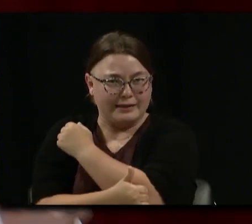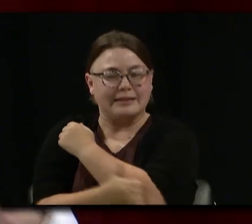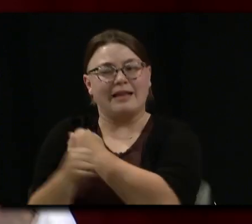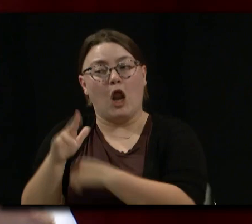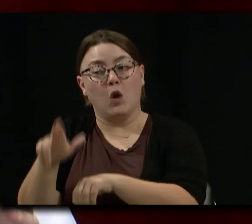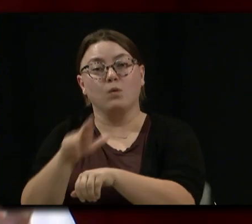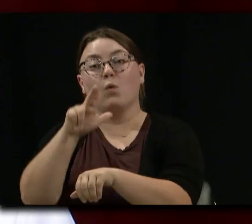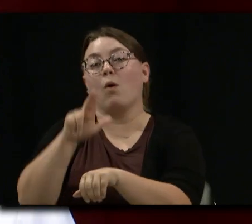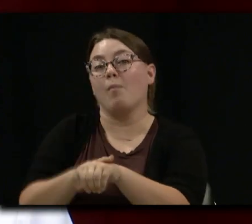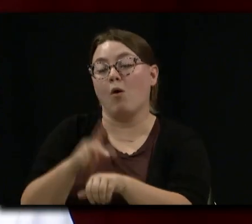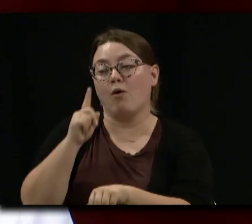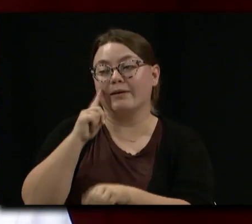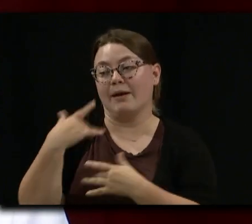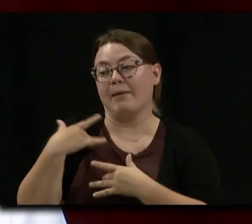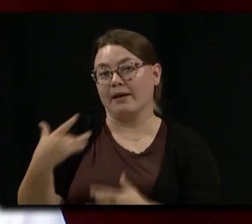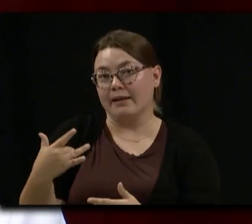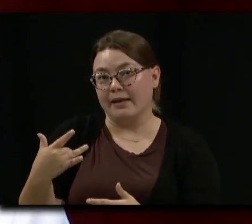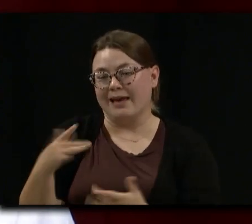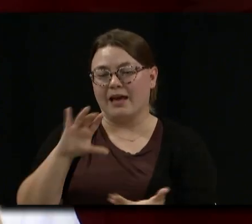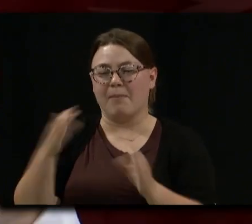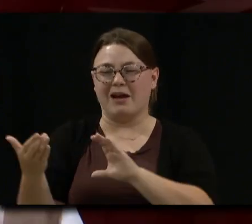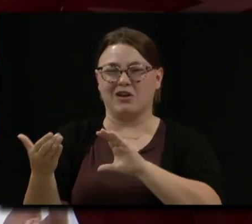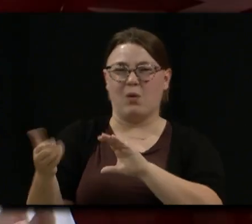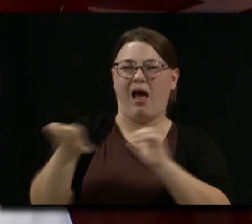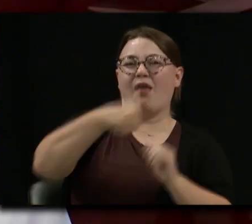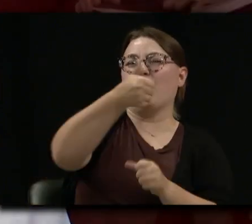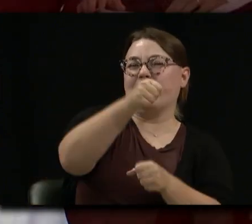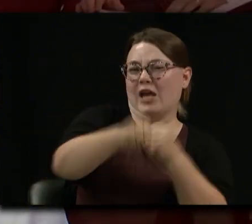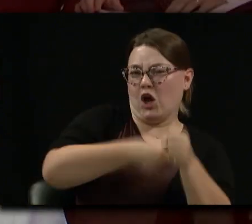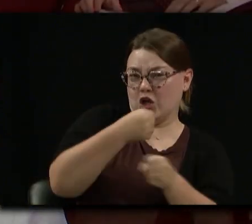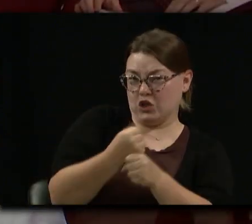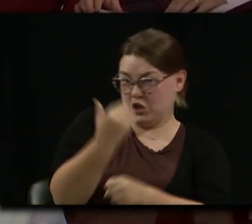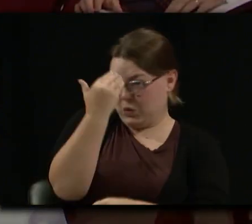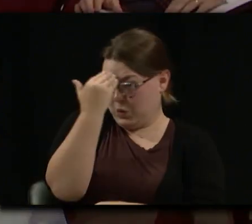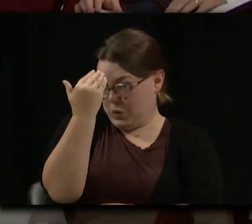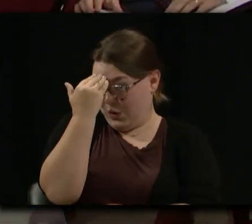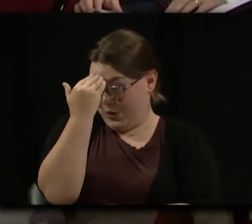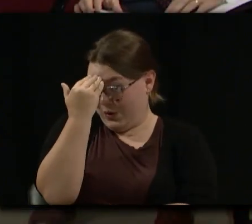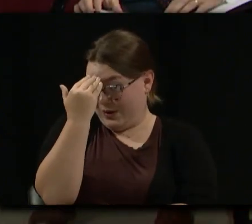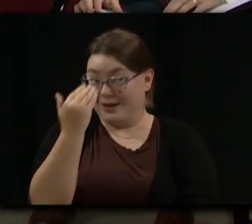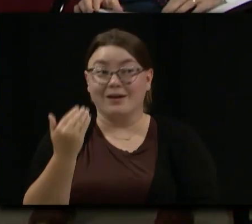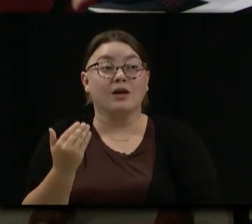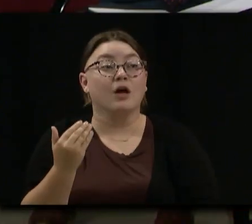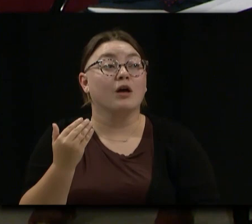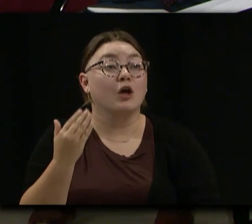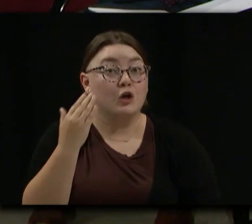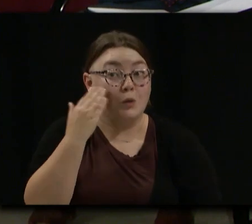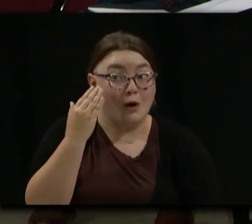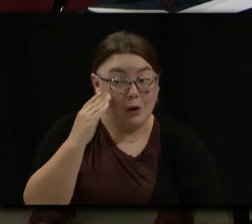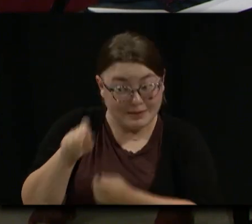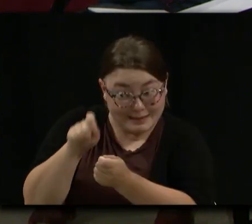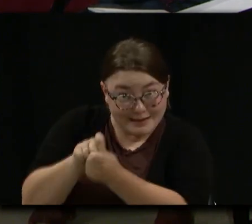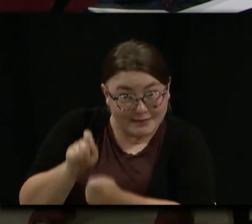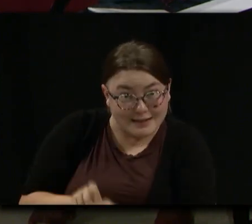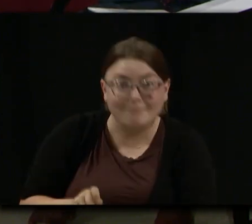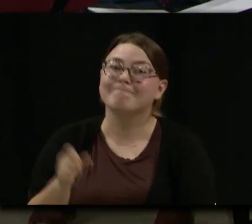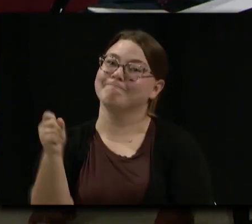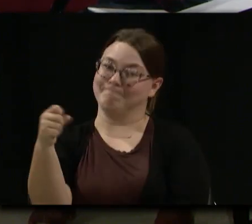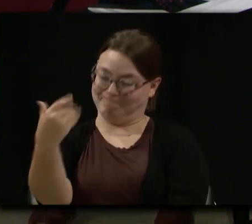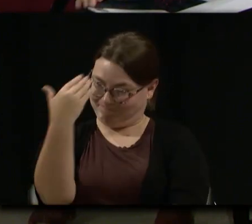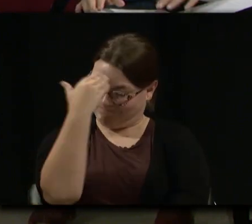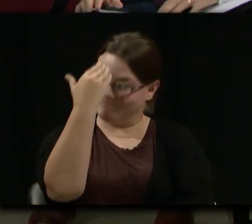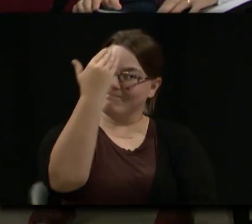the range of what is normal compared to other years. Do you have any sense of that? You want to know August's? I mean, do you really know We it? had roughly